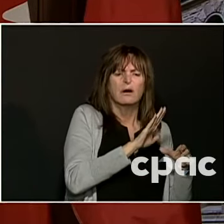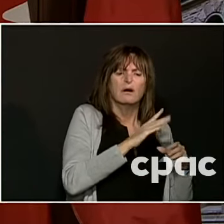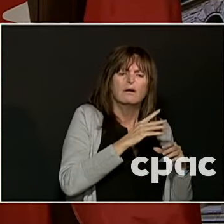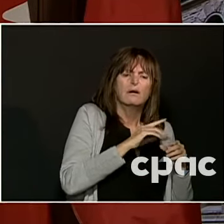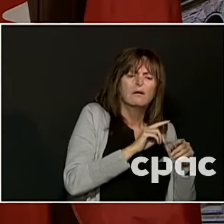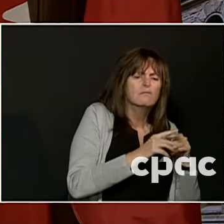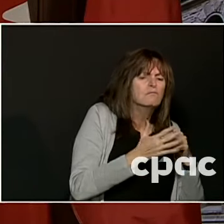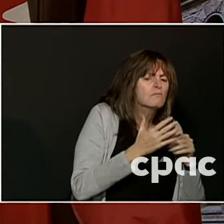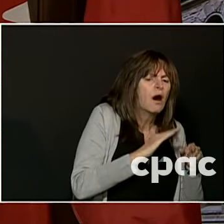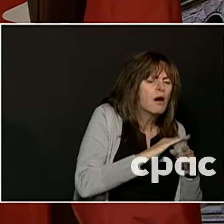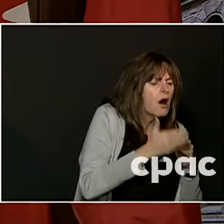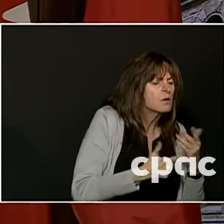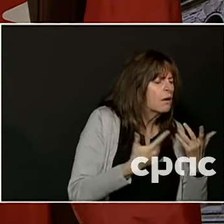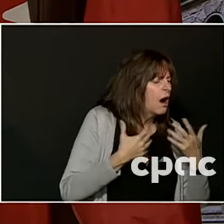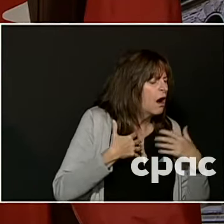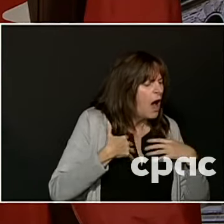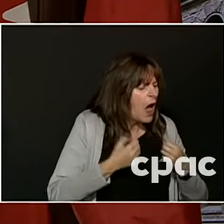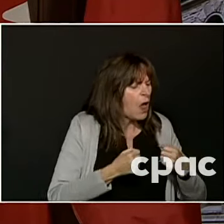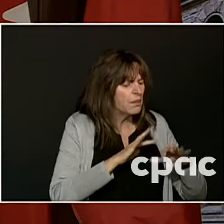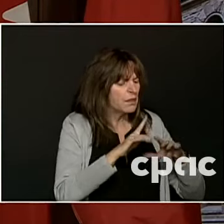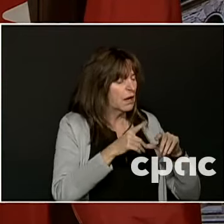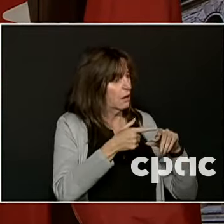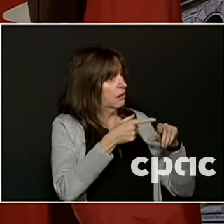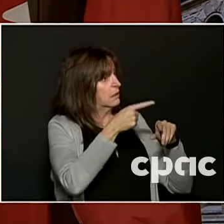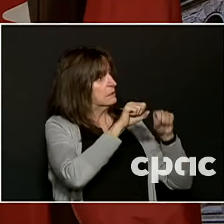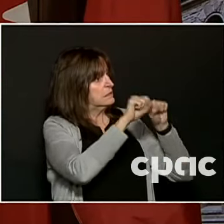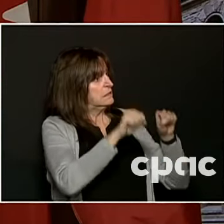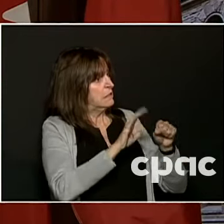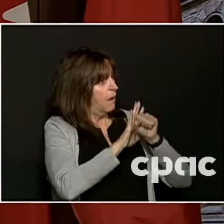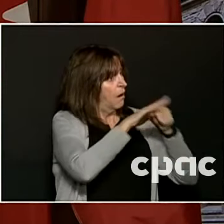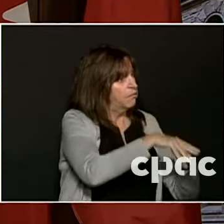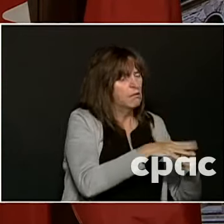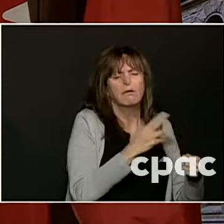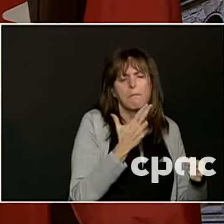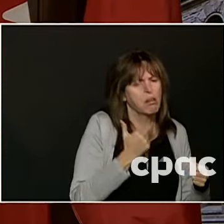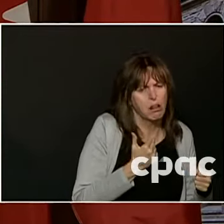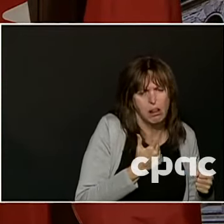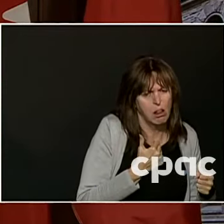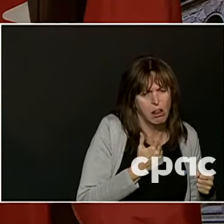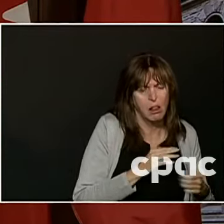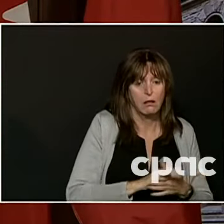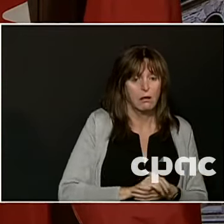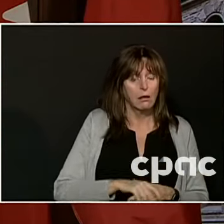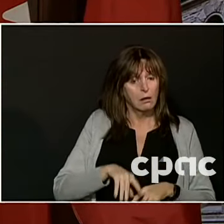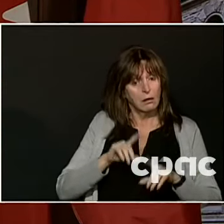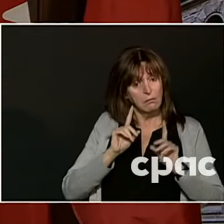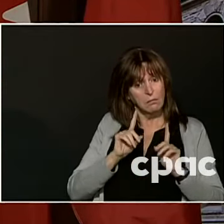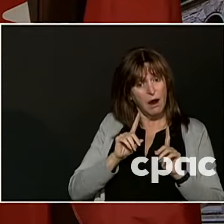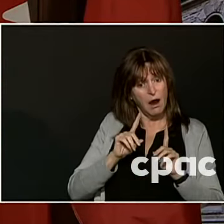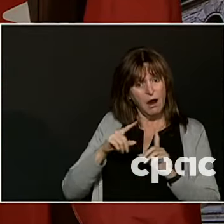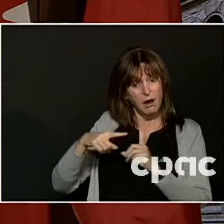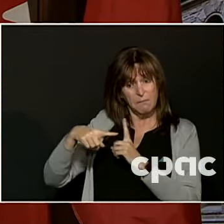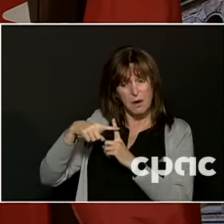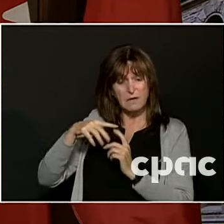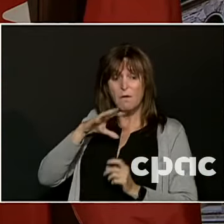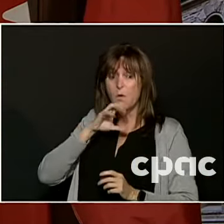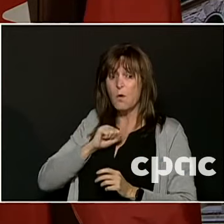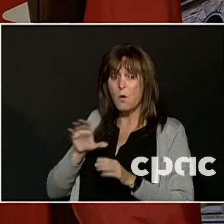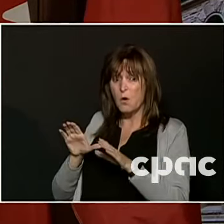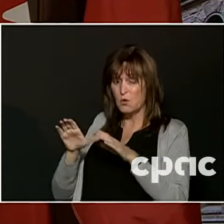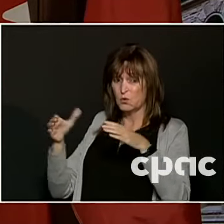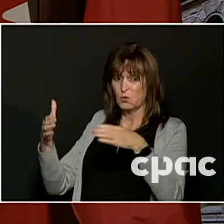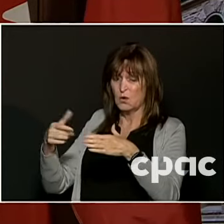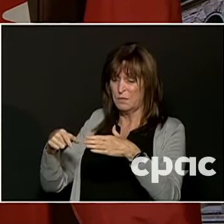minor. However, you can see here that we've had substantial growth in the percent positivity in older age groups now, in some